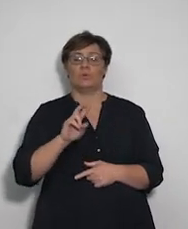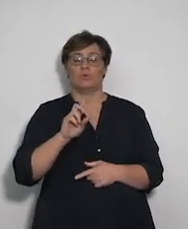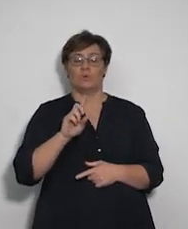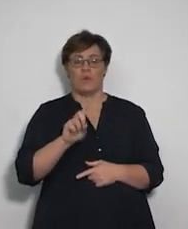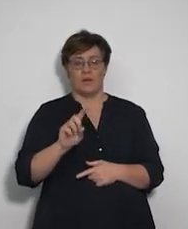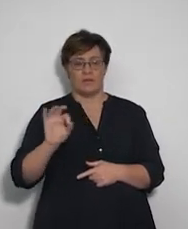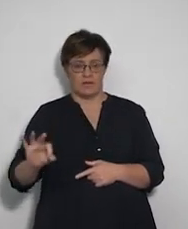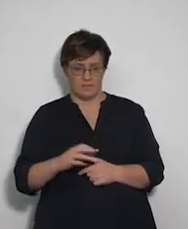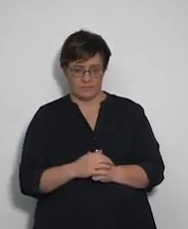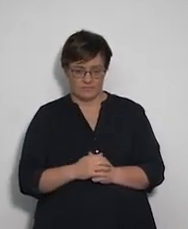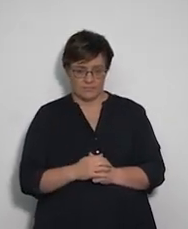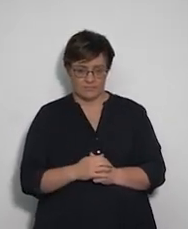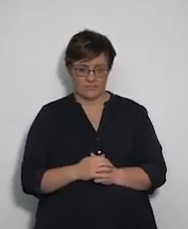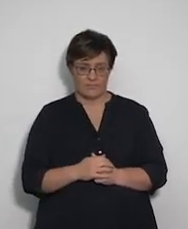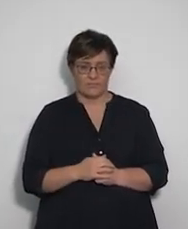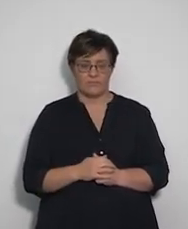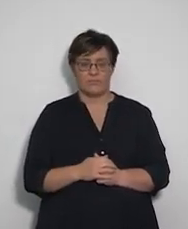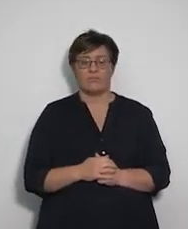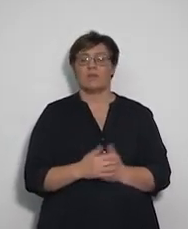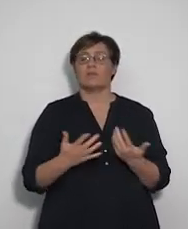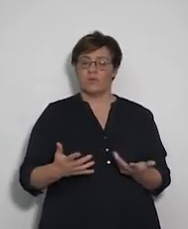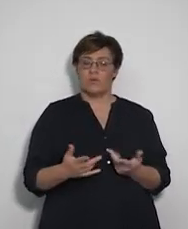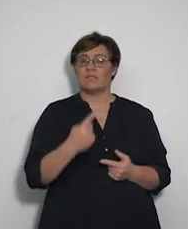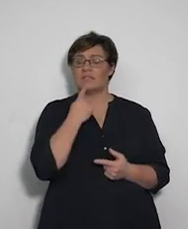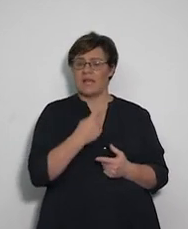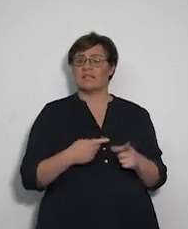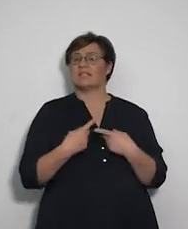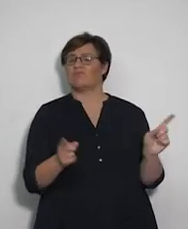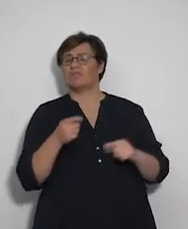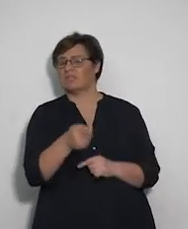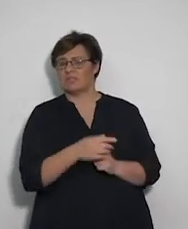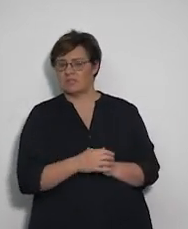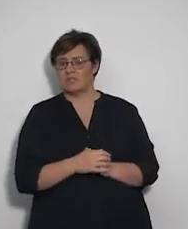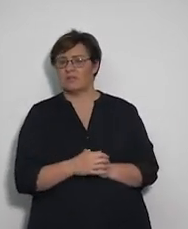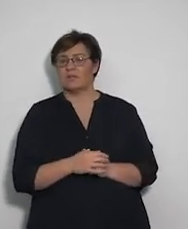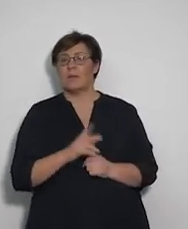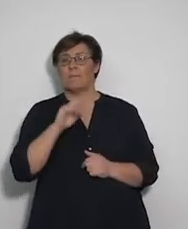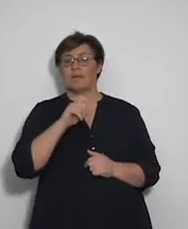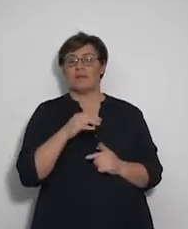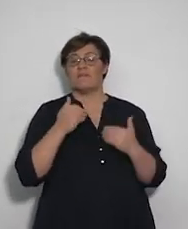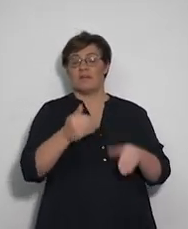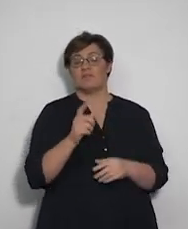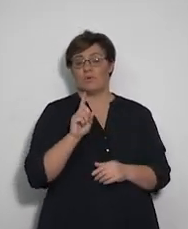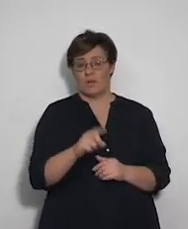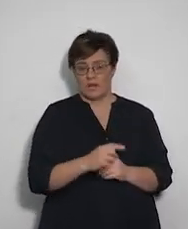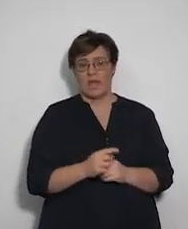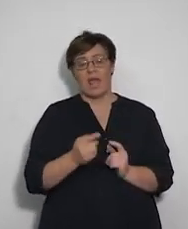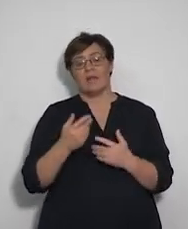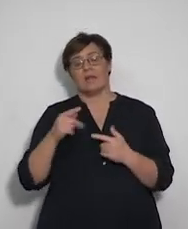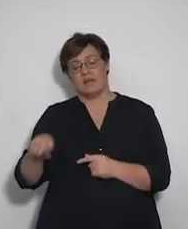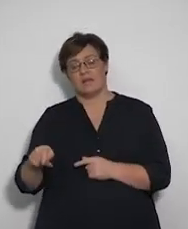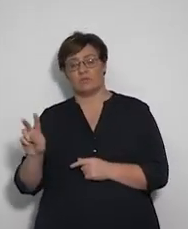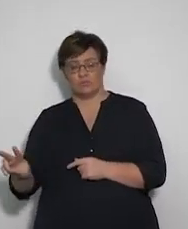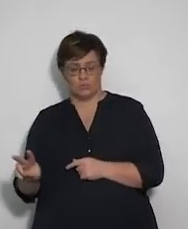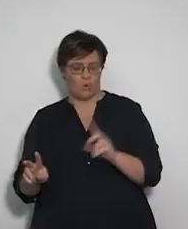1. The next question would be, state one difference between metaphase 1 and